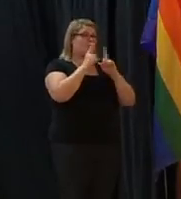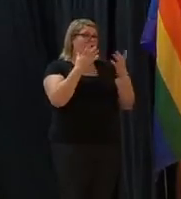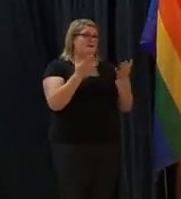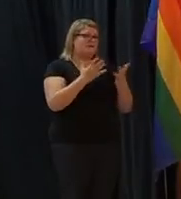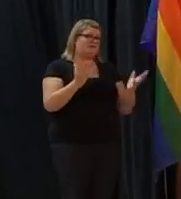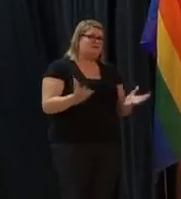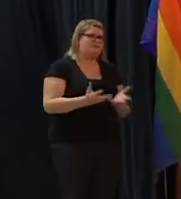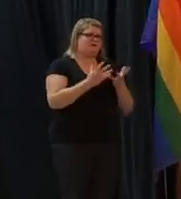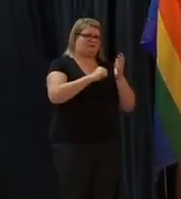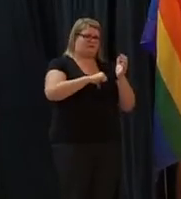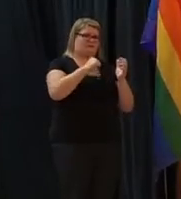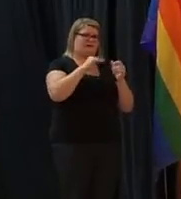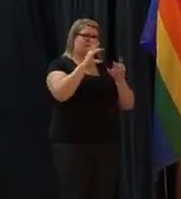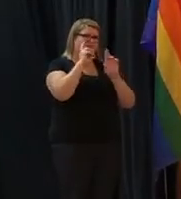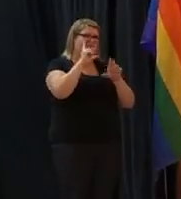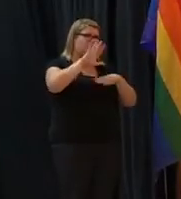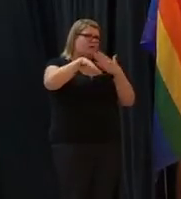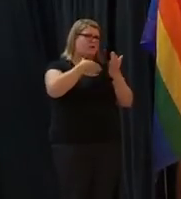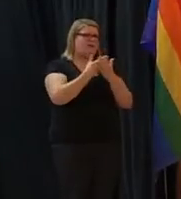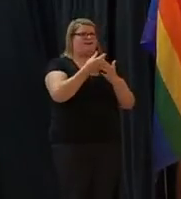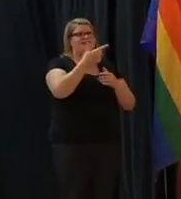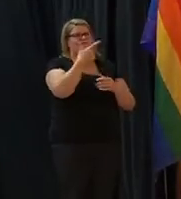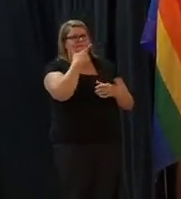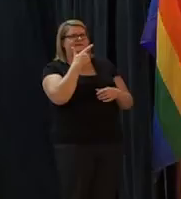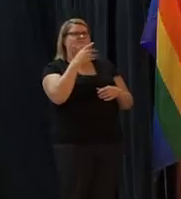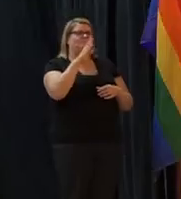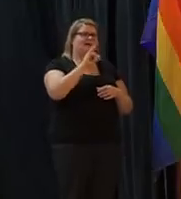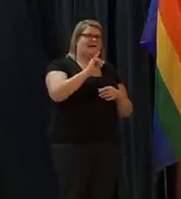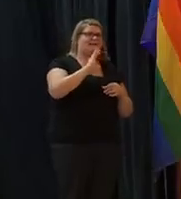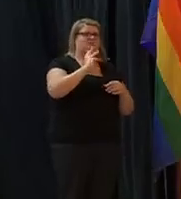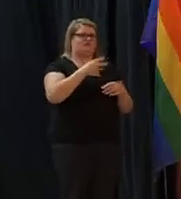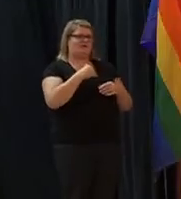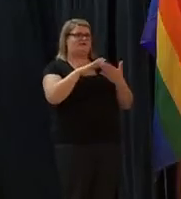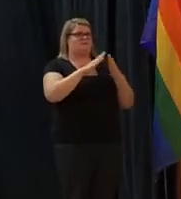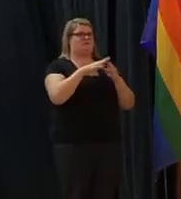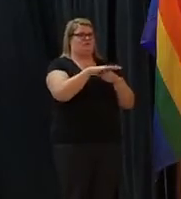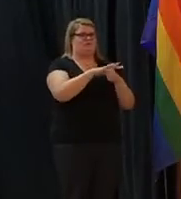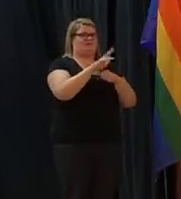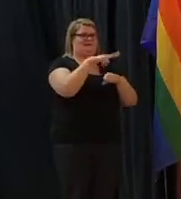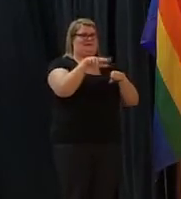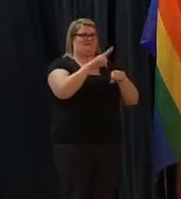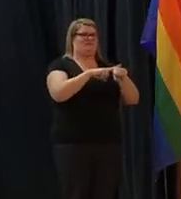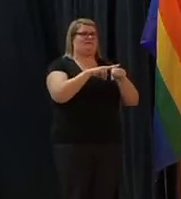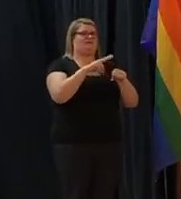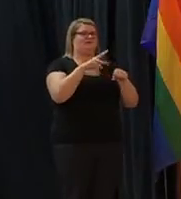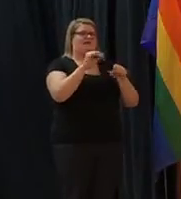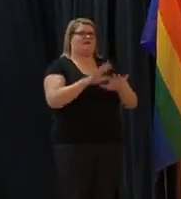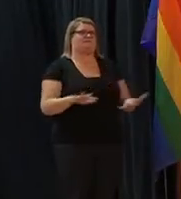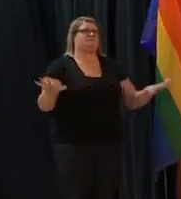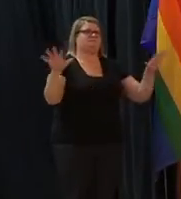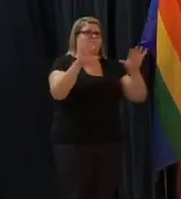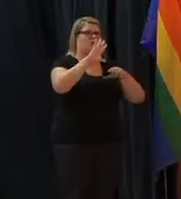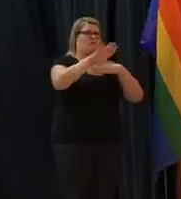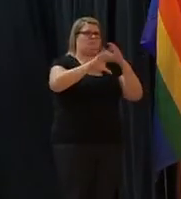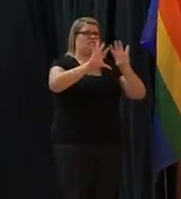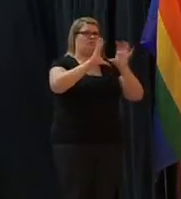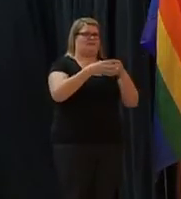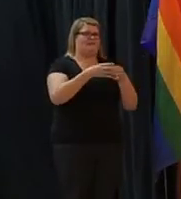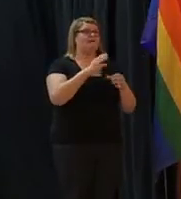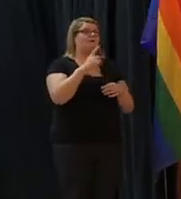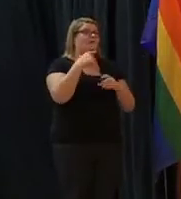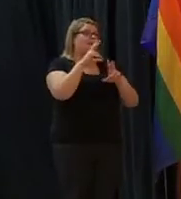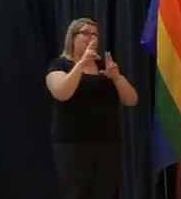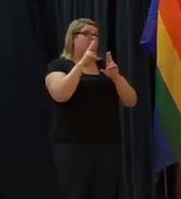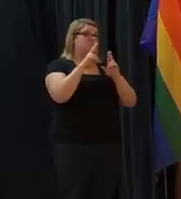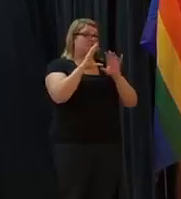pride in and respect for all lesbian, gay, bisexual, transgender communities locally, nationally, and globally. We honor that commitment with our